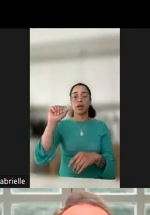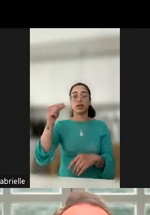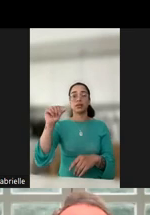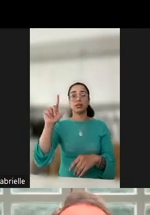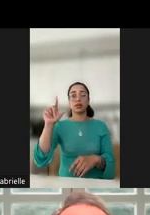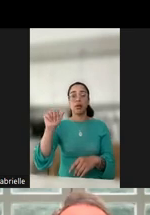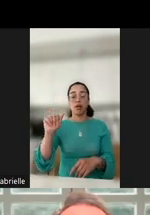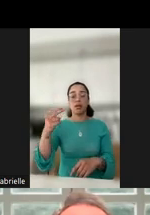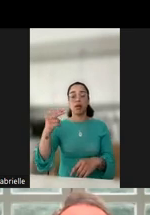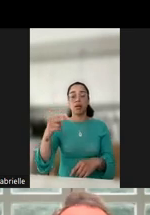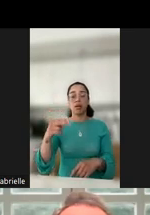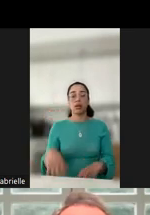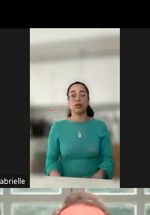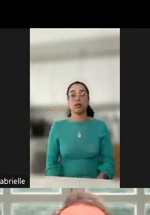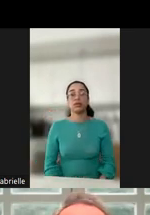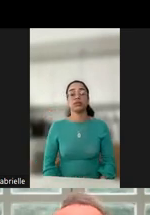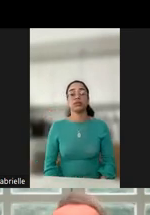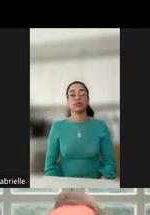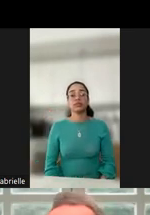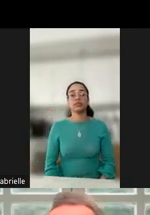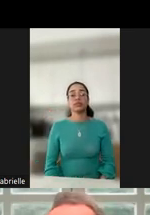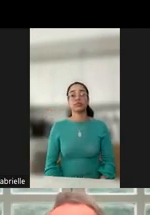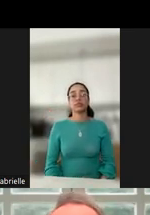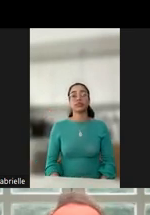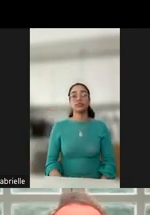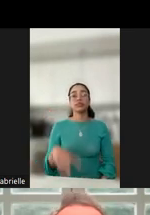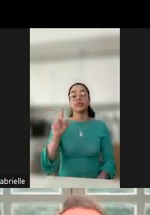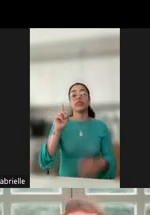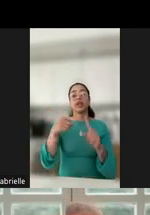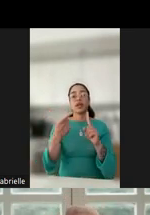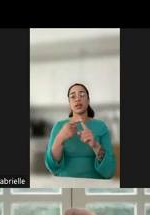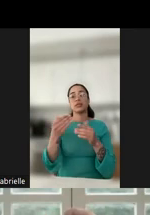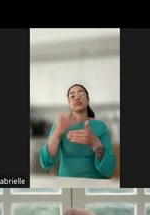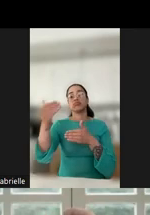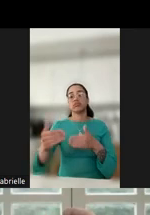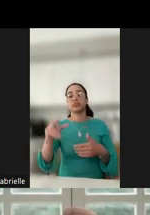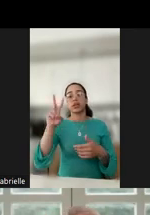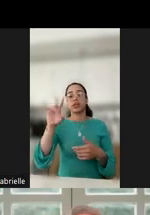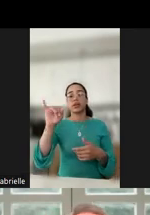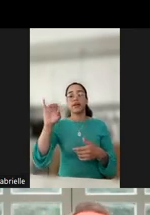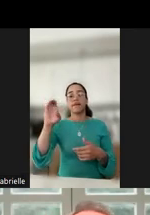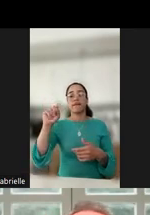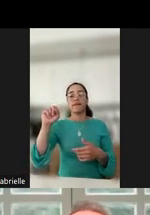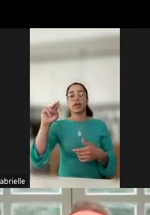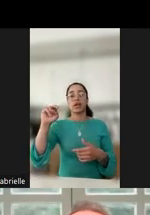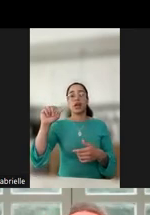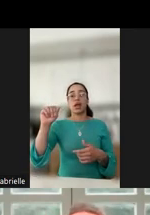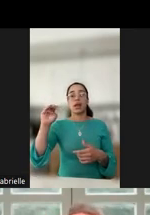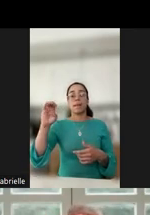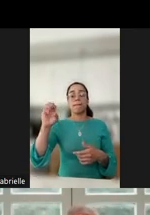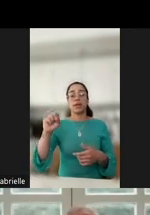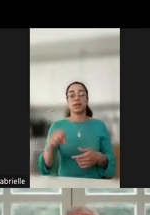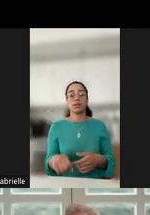Filipino languages, 9%, and then Vietnamese, 7%. Next slide, please.